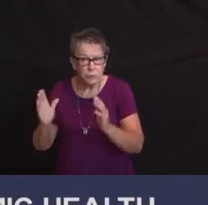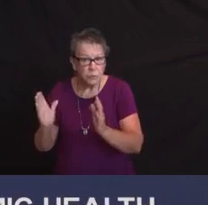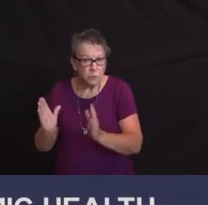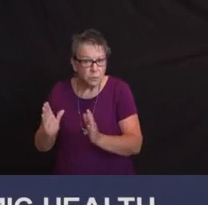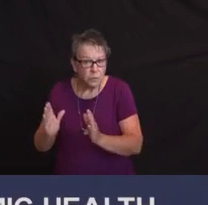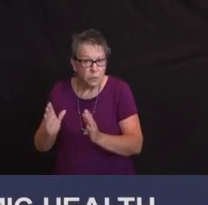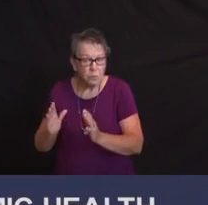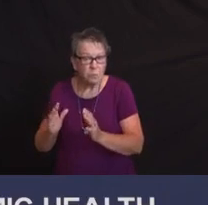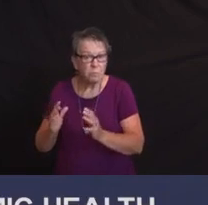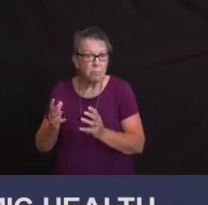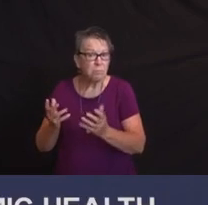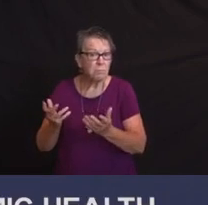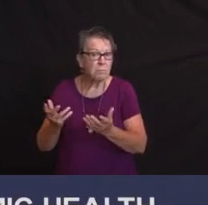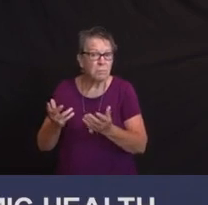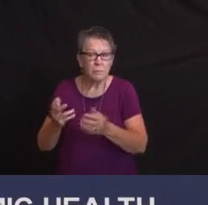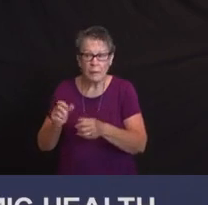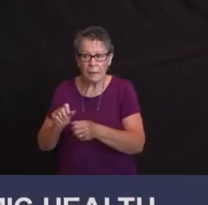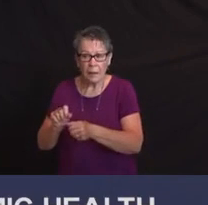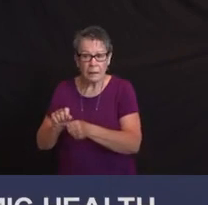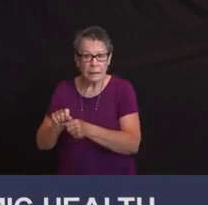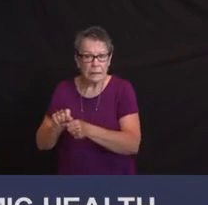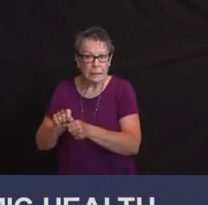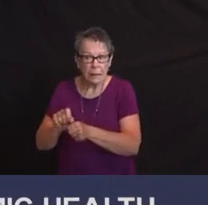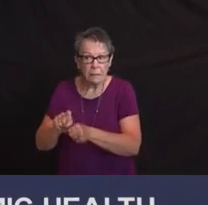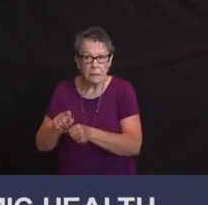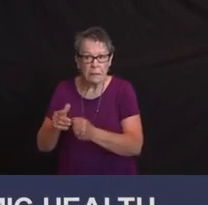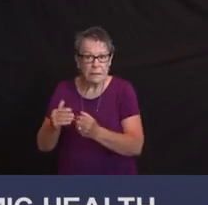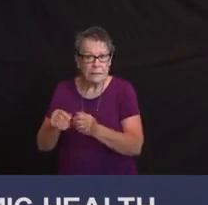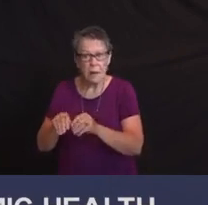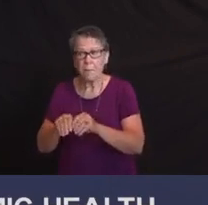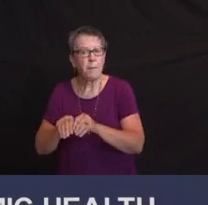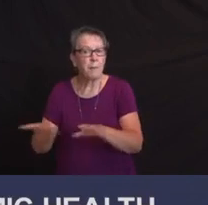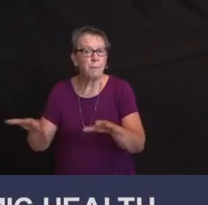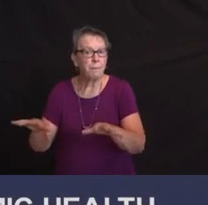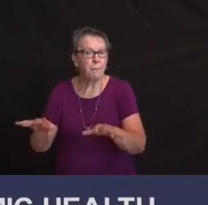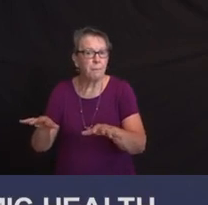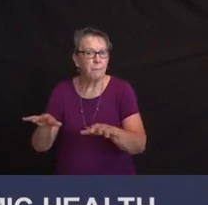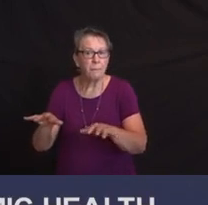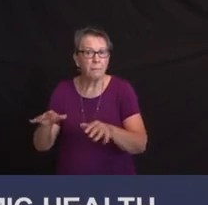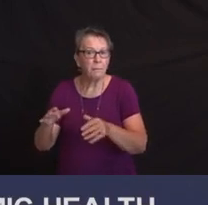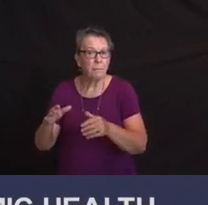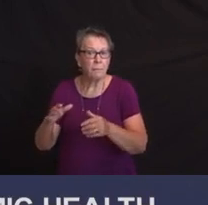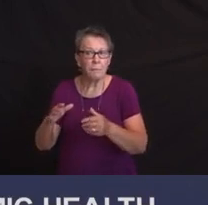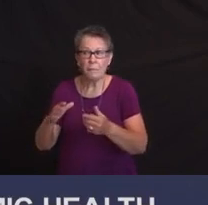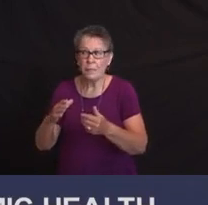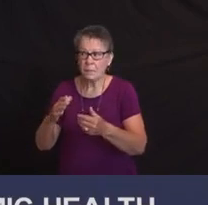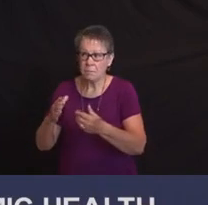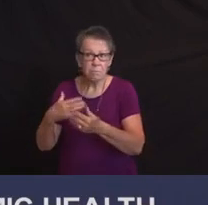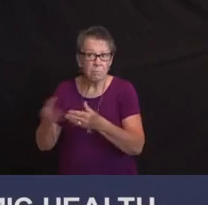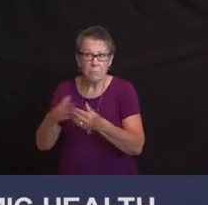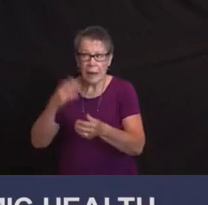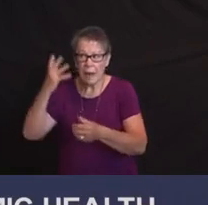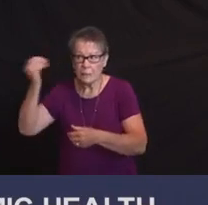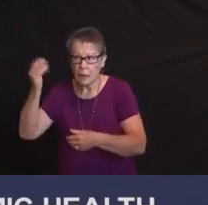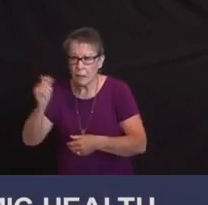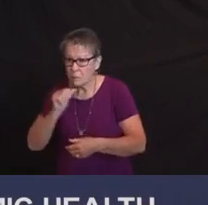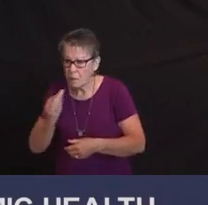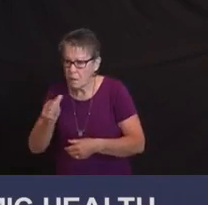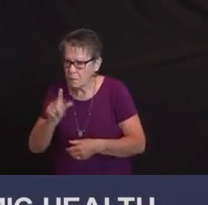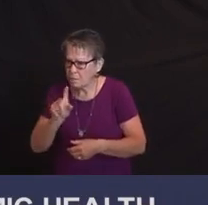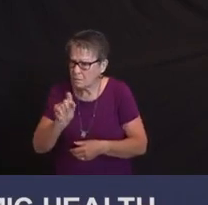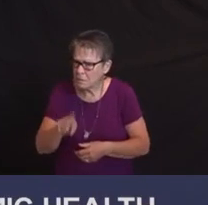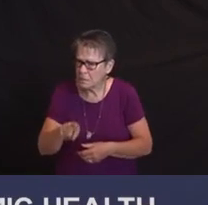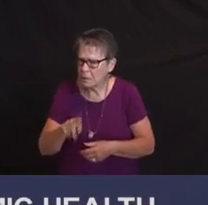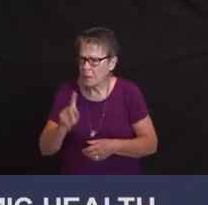even if you're outside. And somebody mentioned Giant Stadium, MetLife Stadium, 80,000.